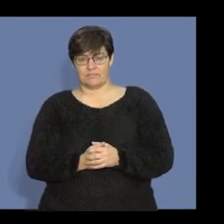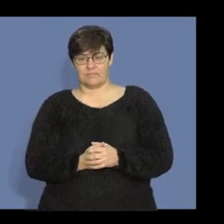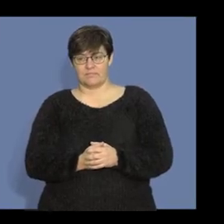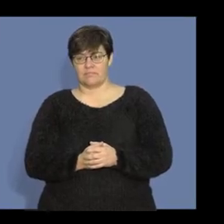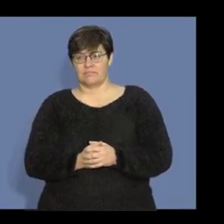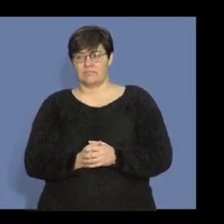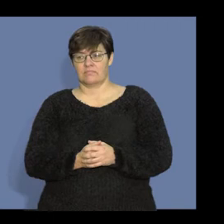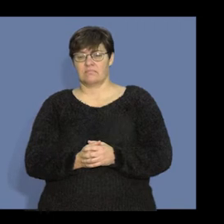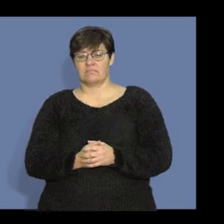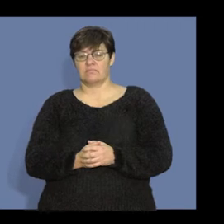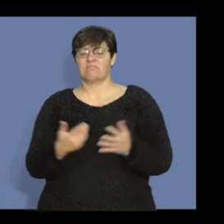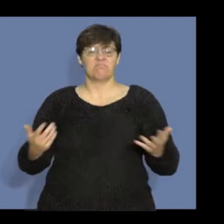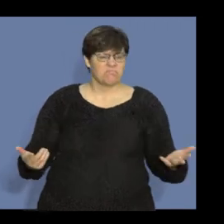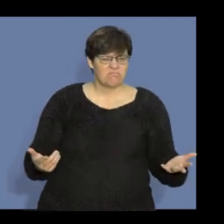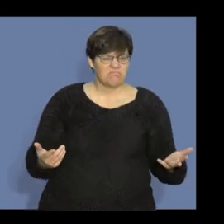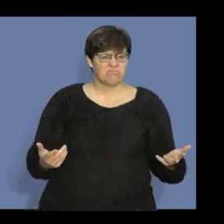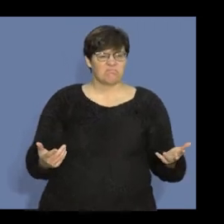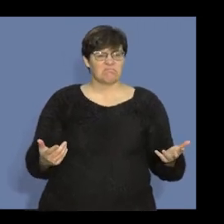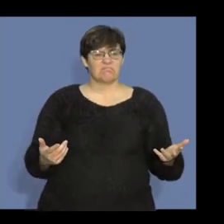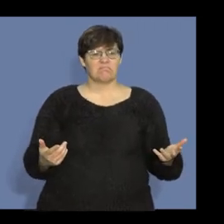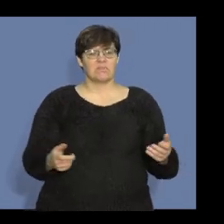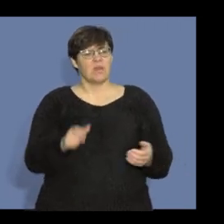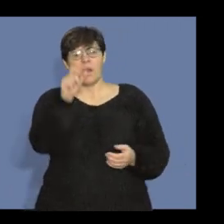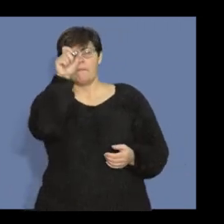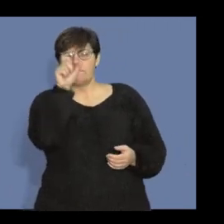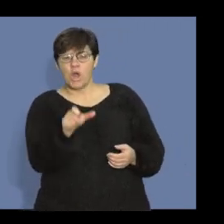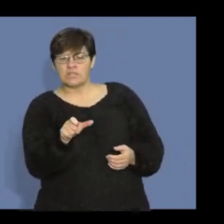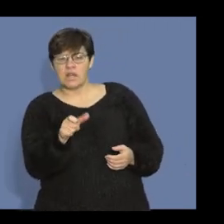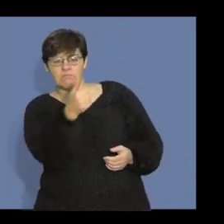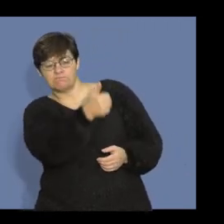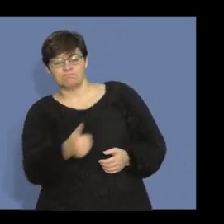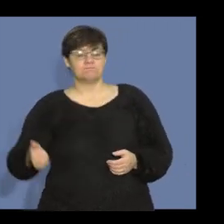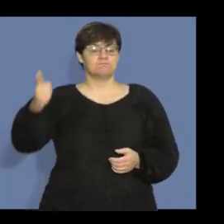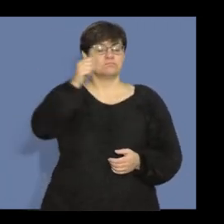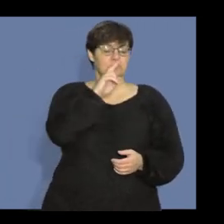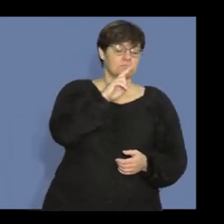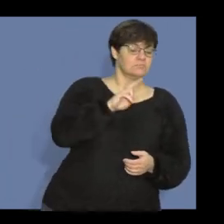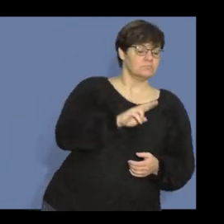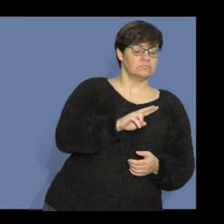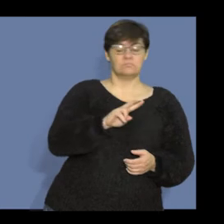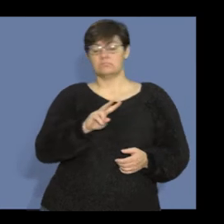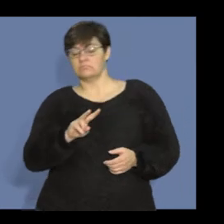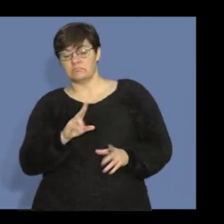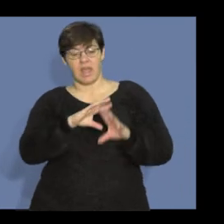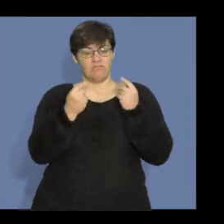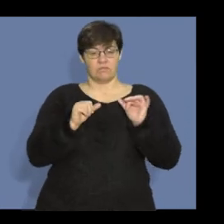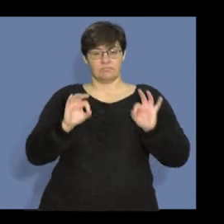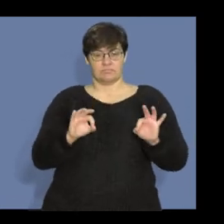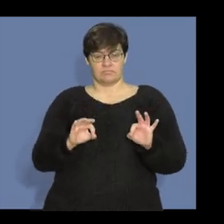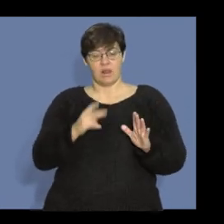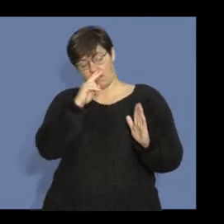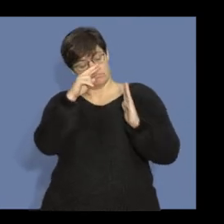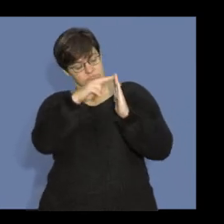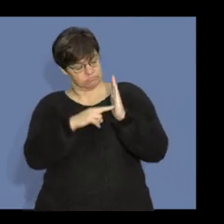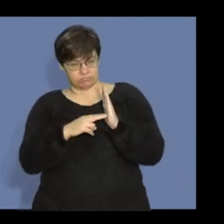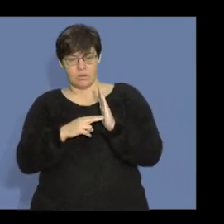Obviously, all of this, there will be somebody to oversee this entire process. It